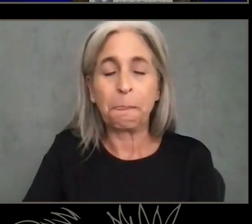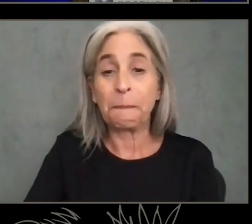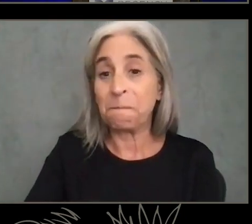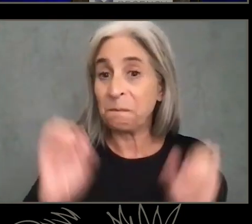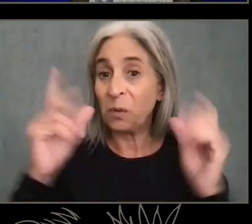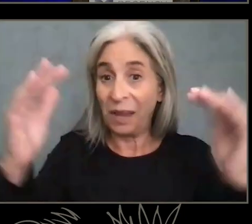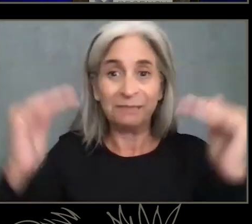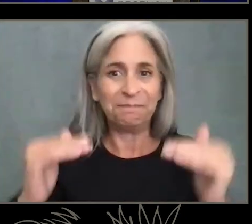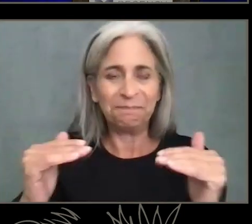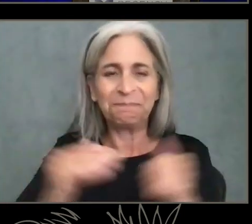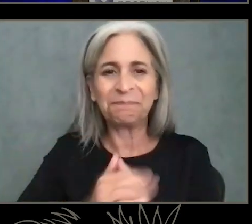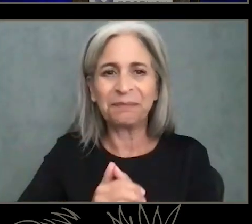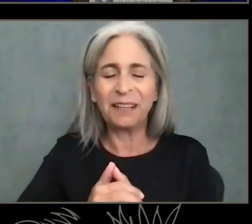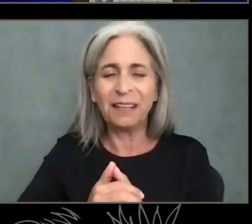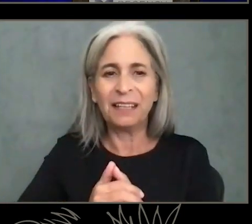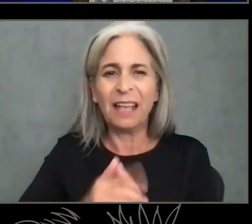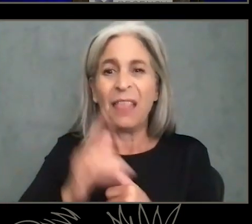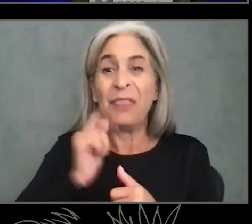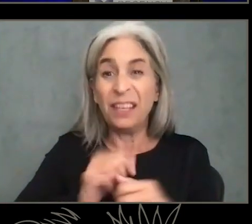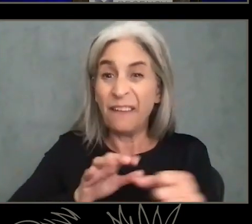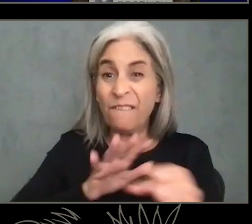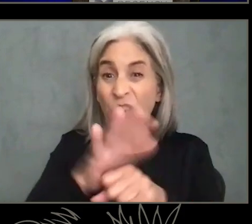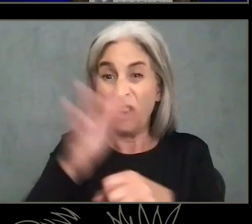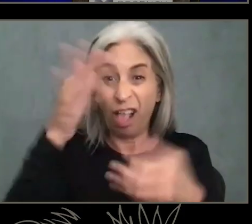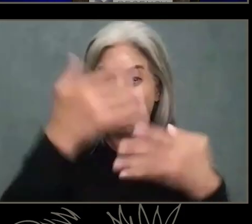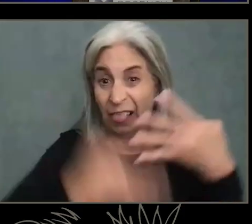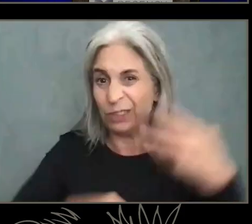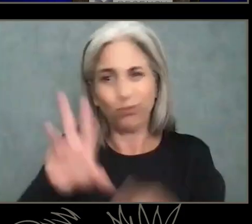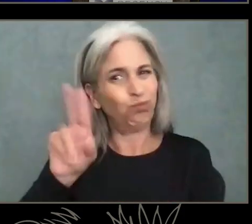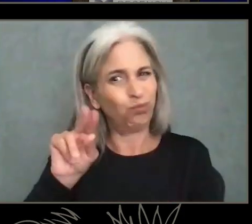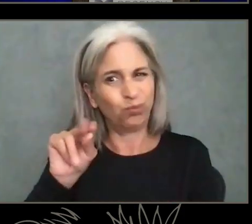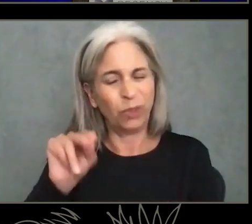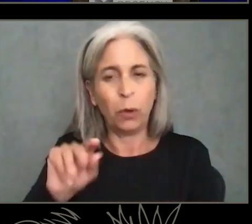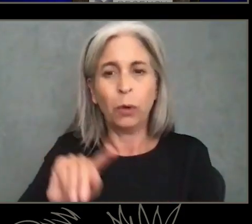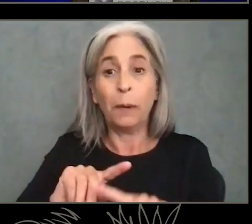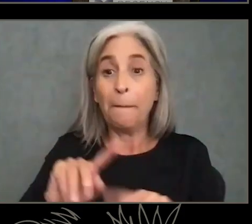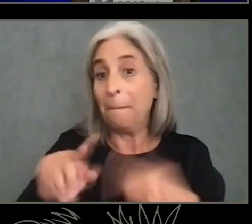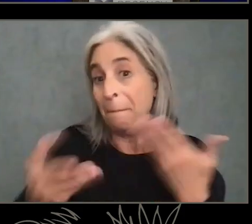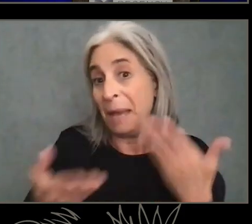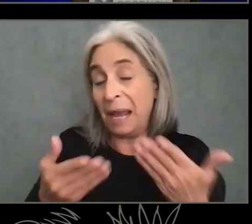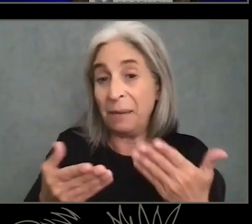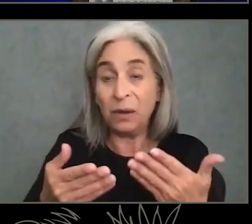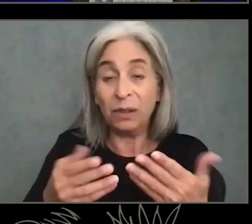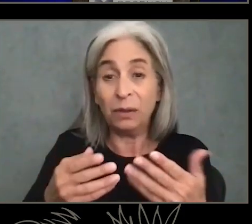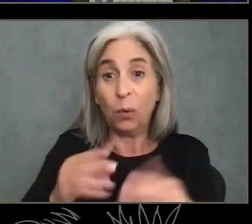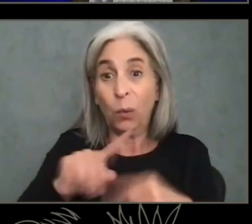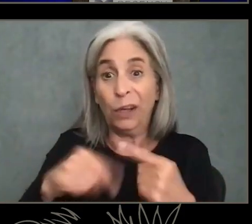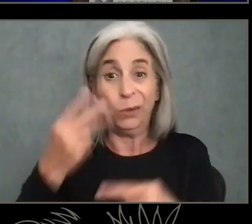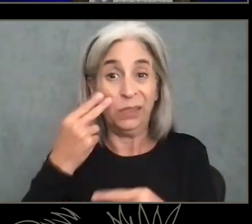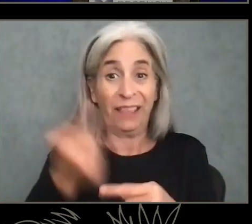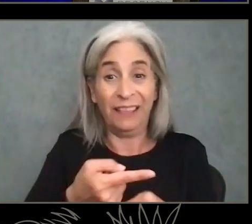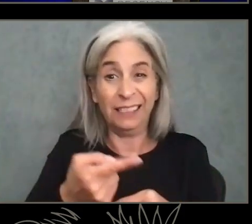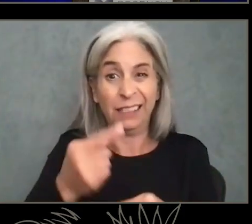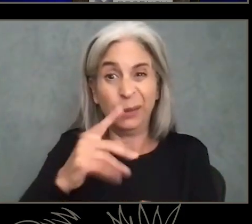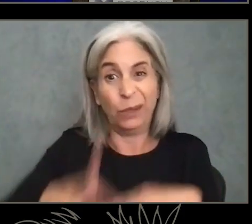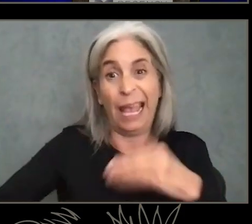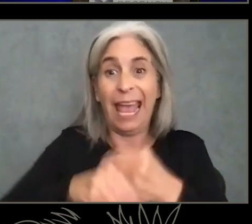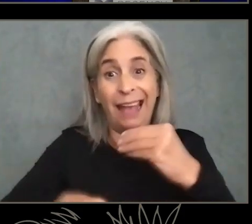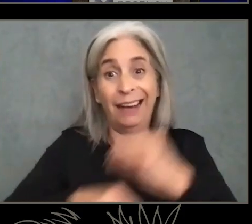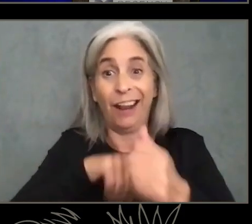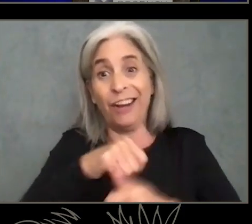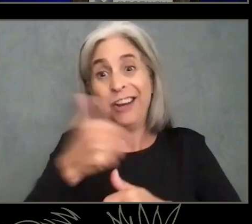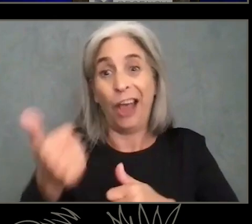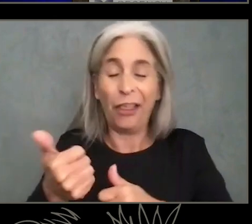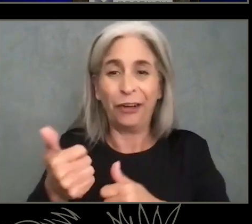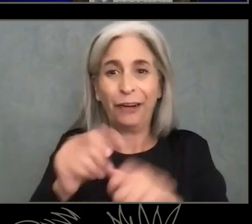So this isn't a comprehensive list, and by the time you see this, there may be another framework that's already built on